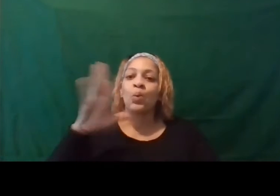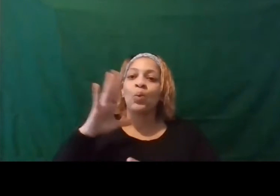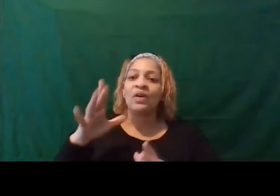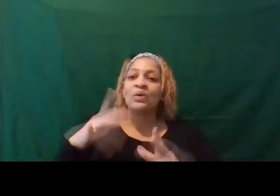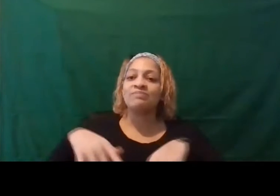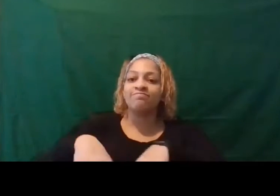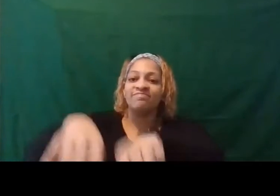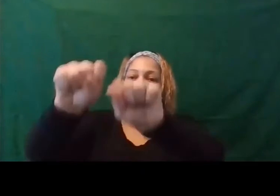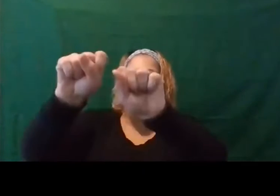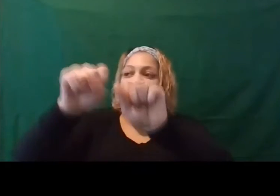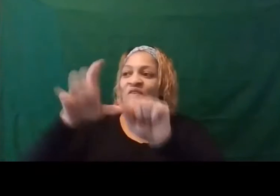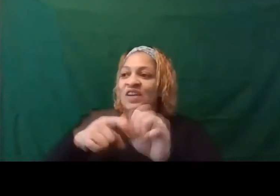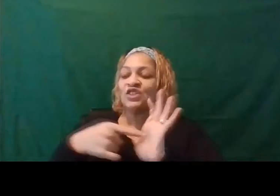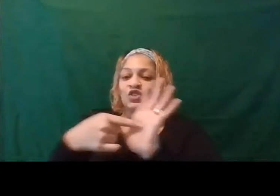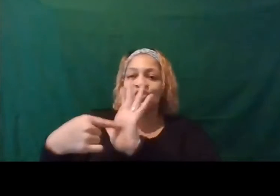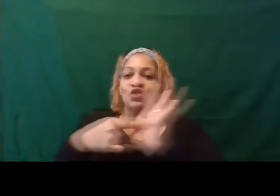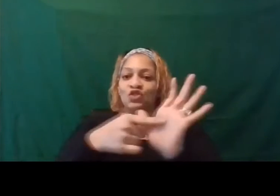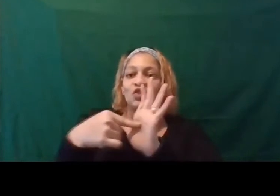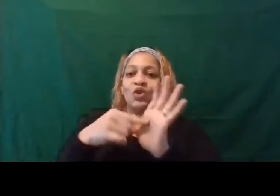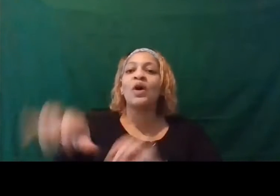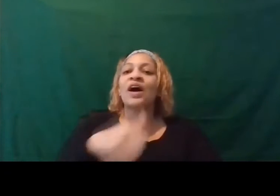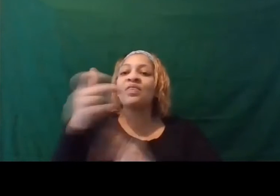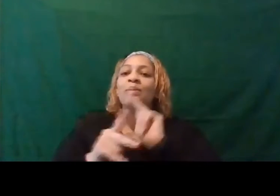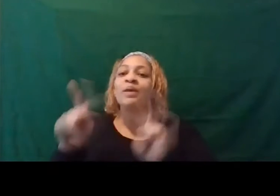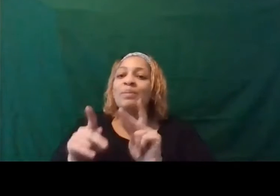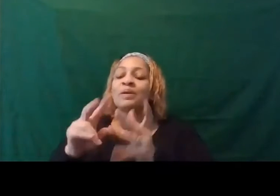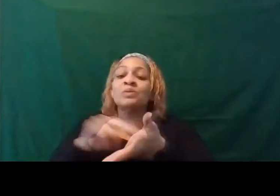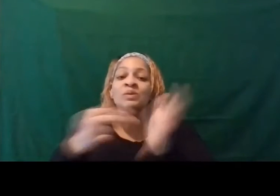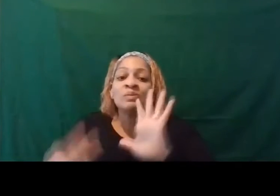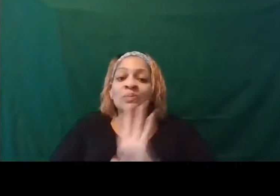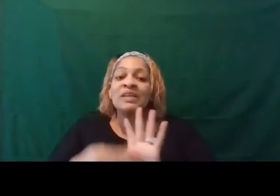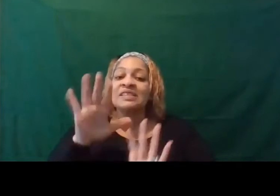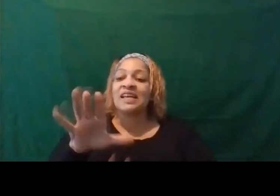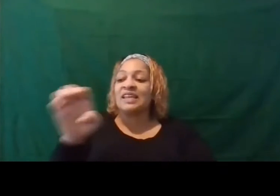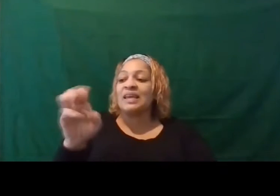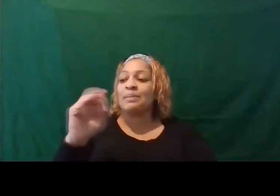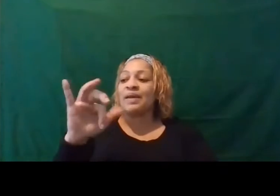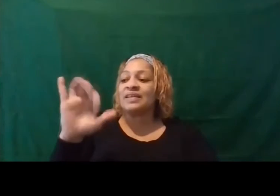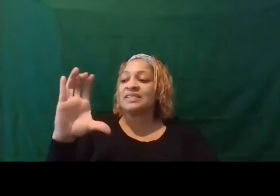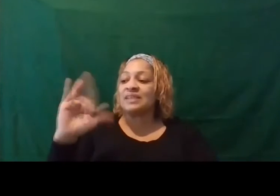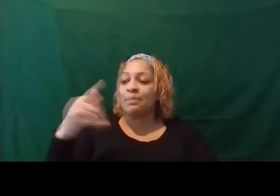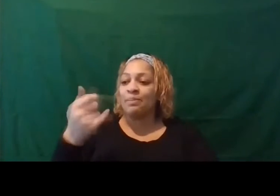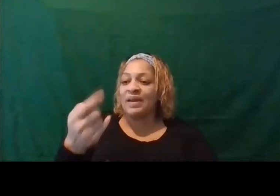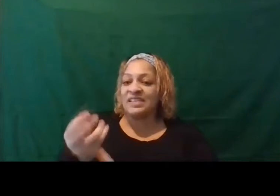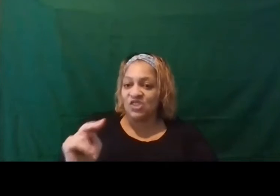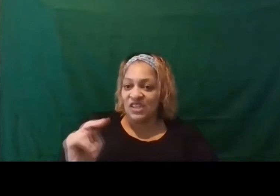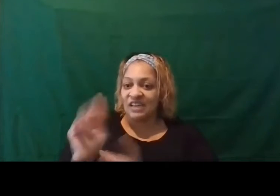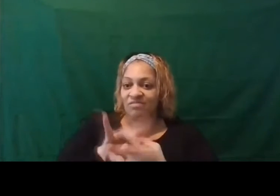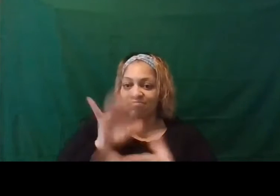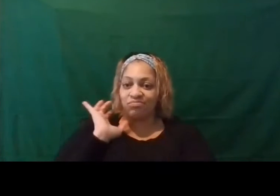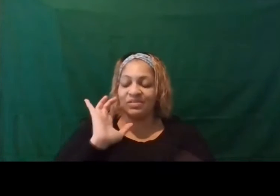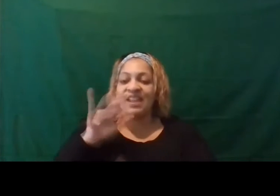alchemizes others to realize emancipation in their lives. We are the ones we've been waiting